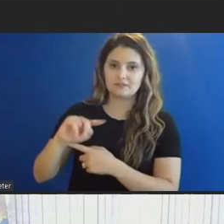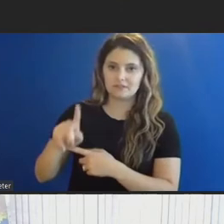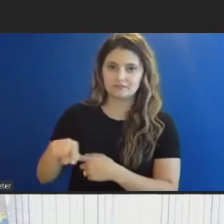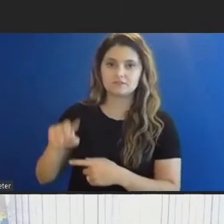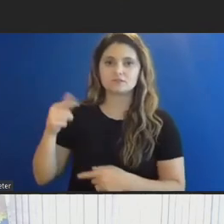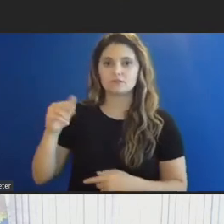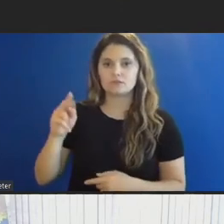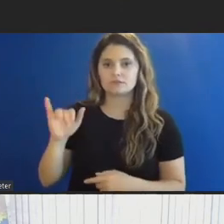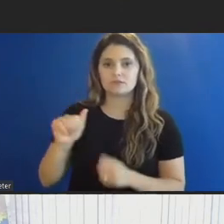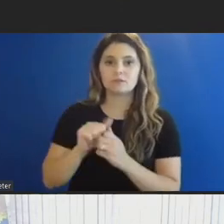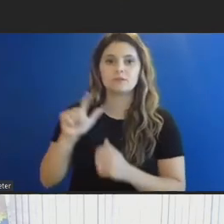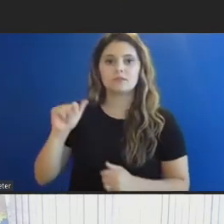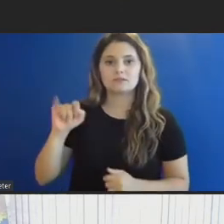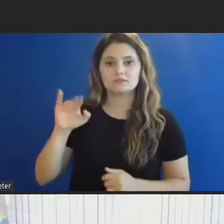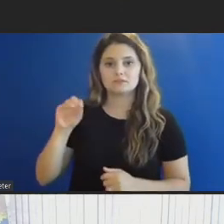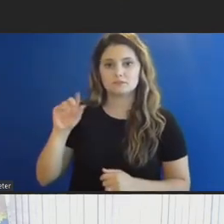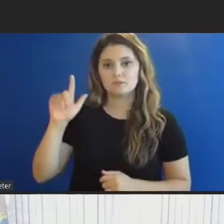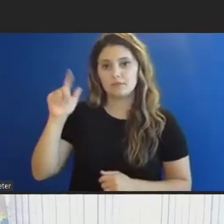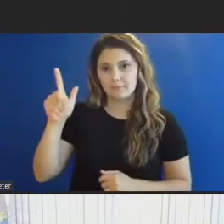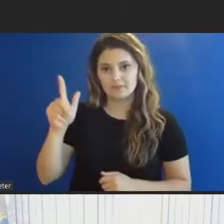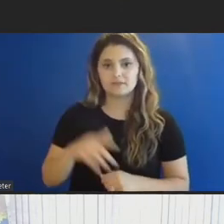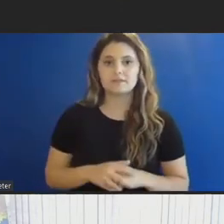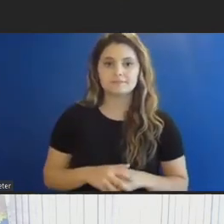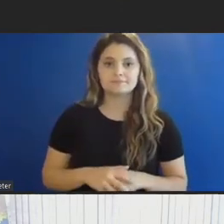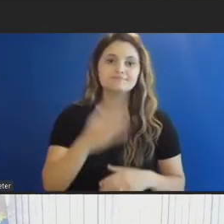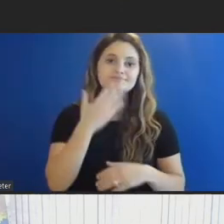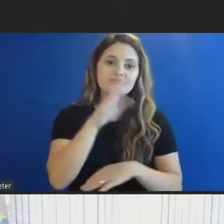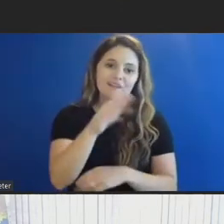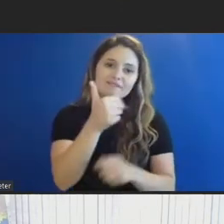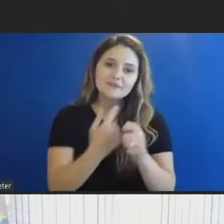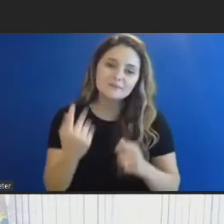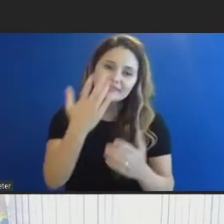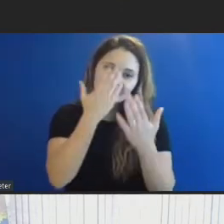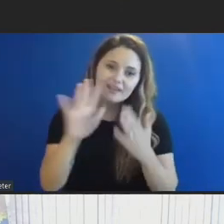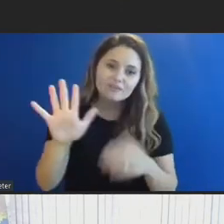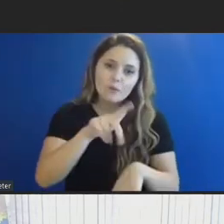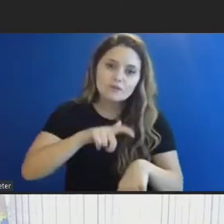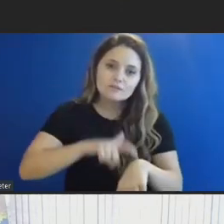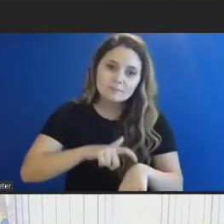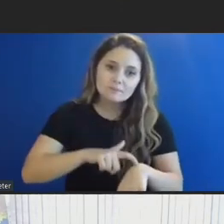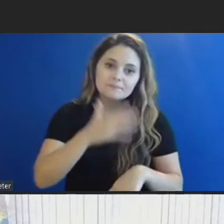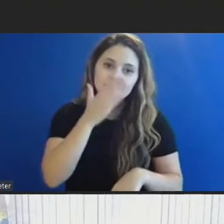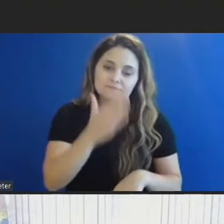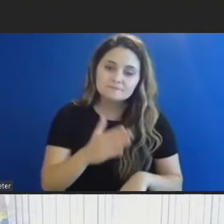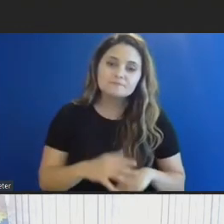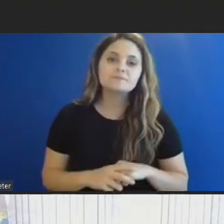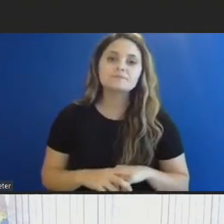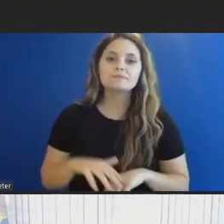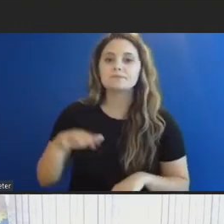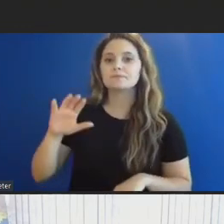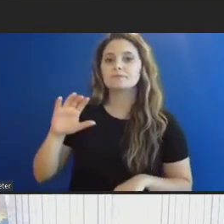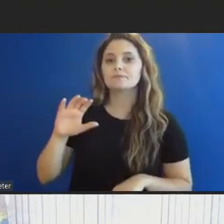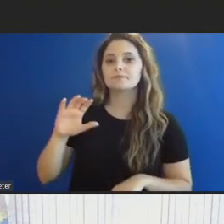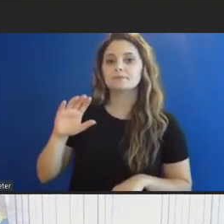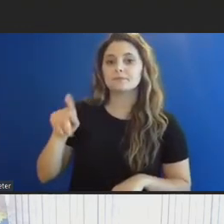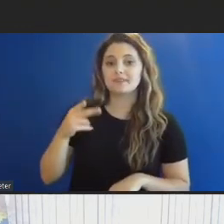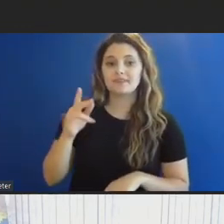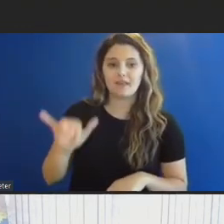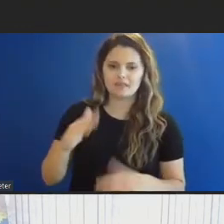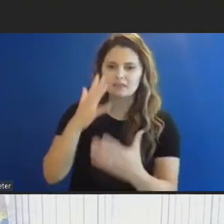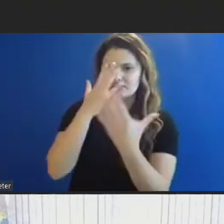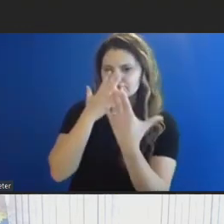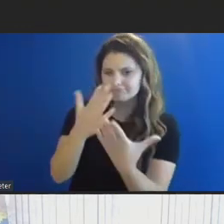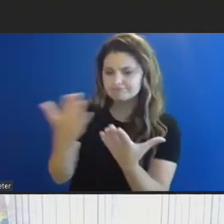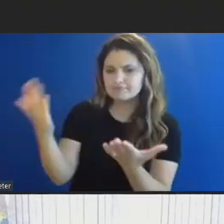Good afternoon, everybody, and thank you for your time. Kathy, I wanted to thank you